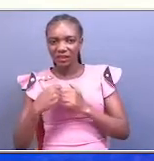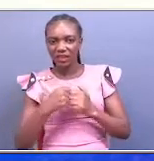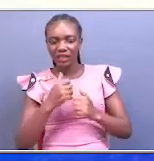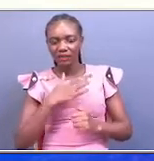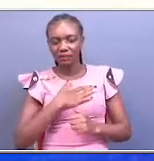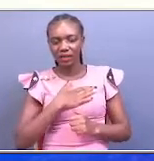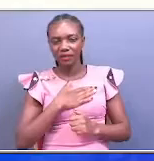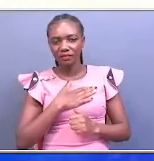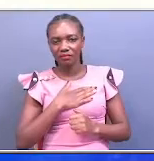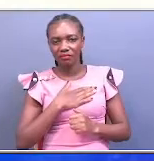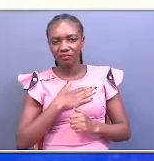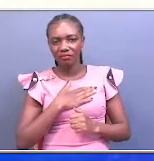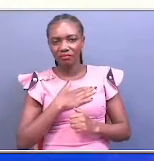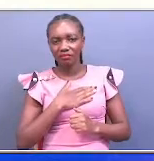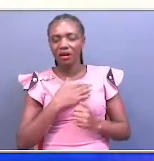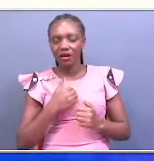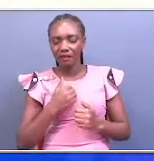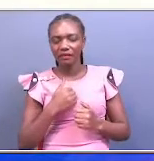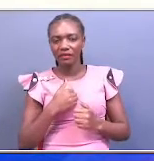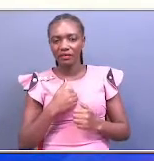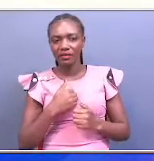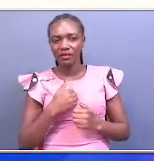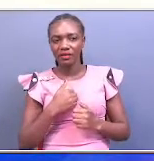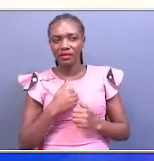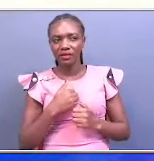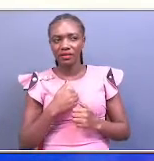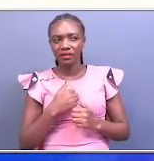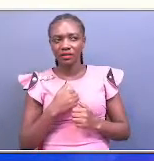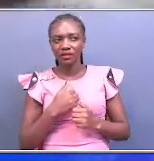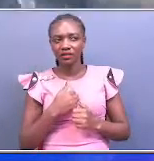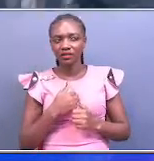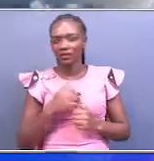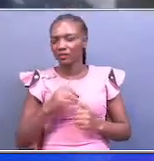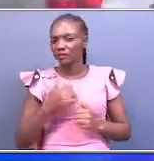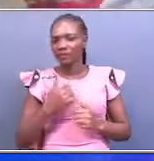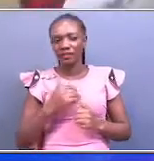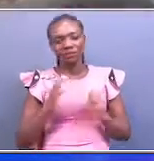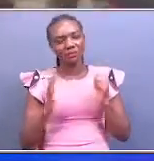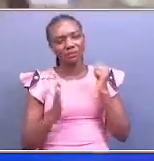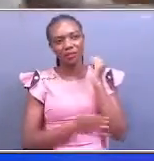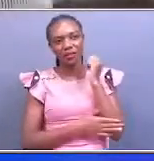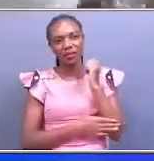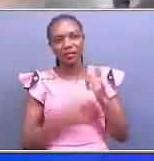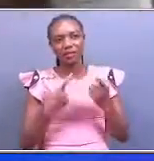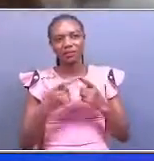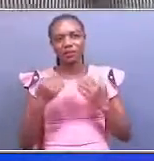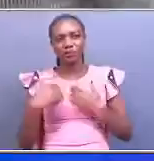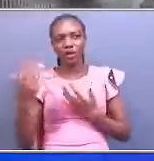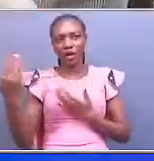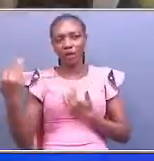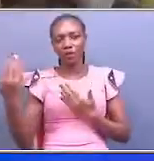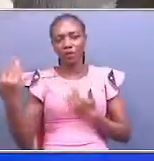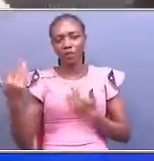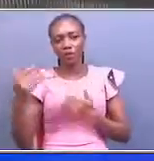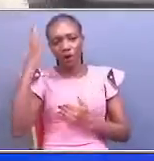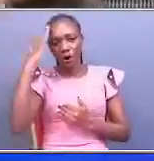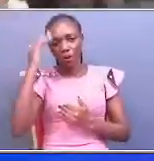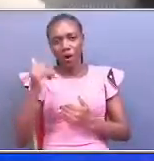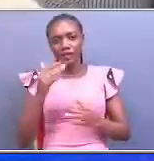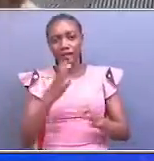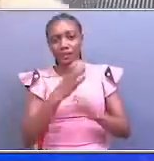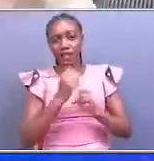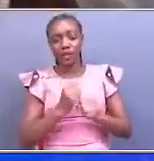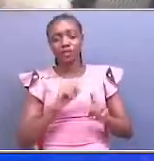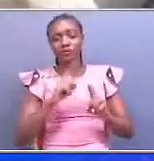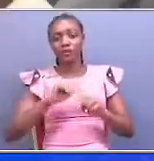na ni changamoto. Ukiwaangalia hata mwenyewe unalia tu. But there's hope at the end of the tunnel, as stakeholders from